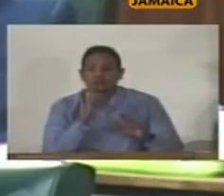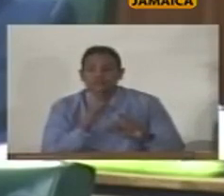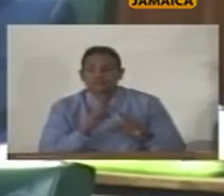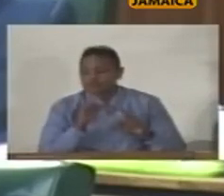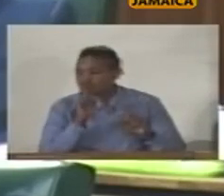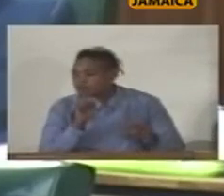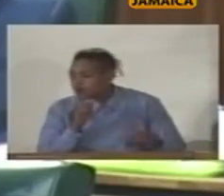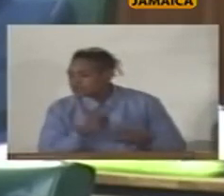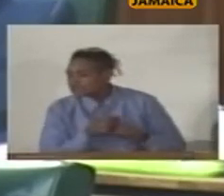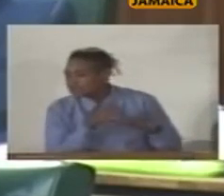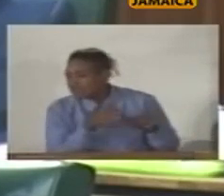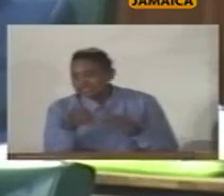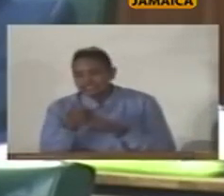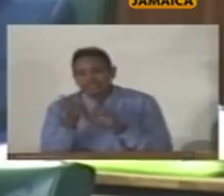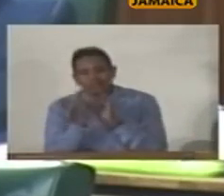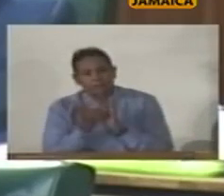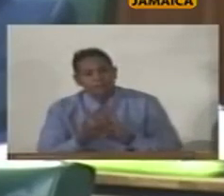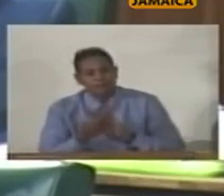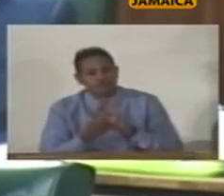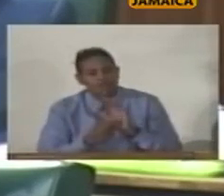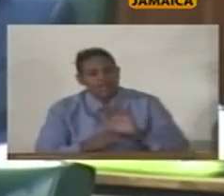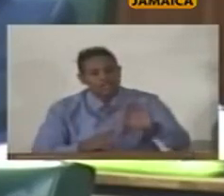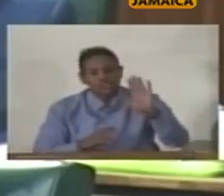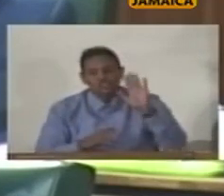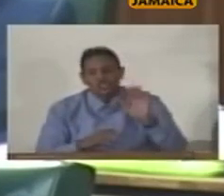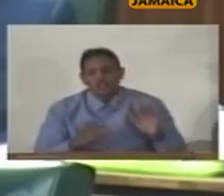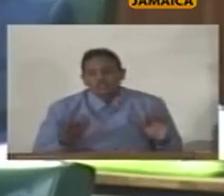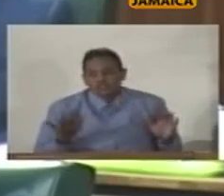Reporting Entities Amendment Regulations